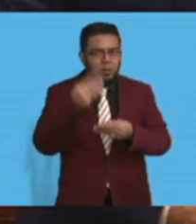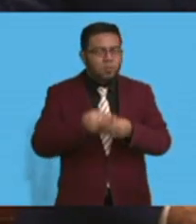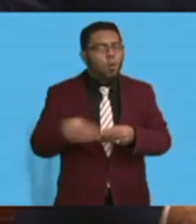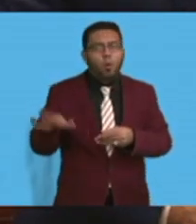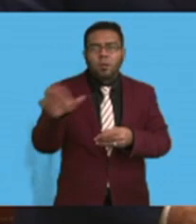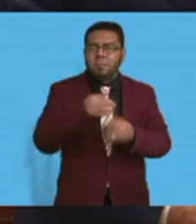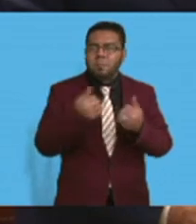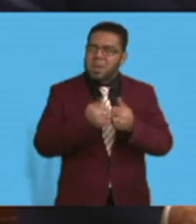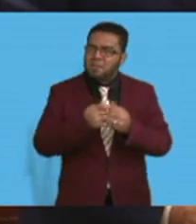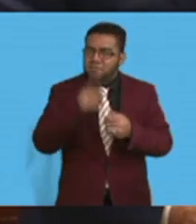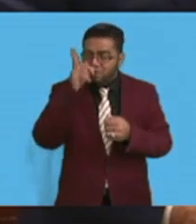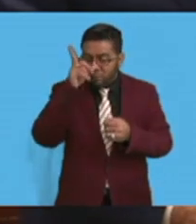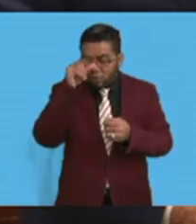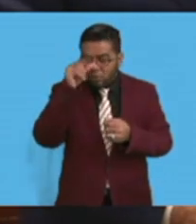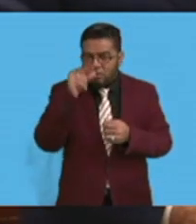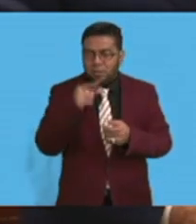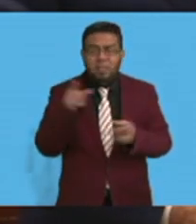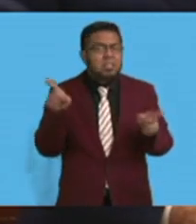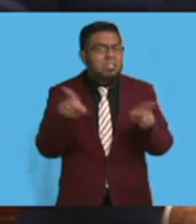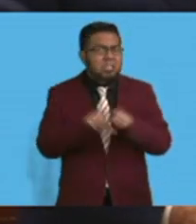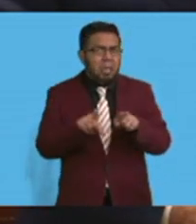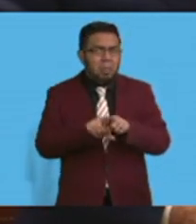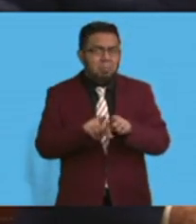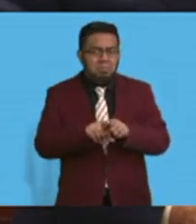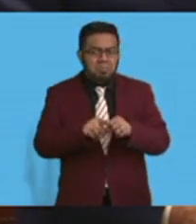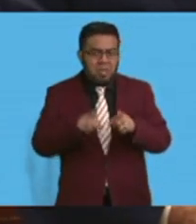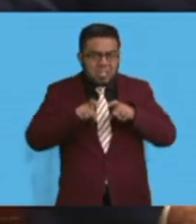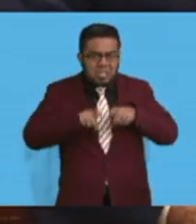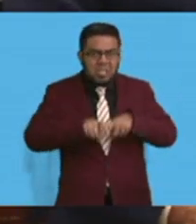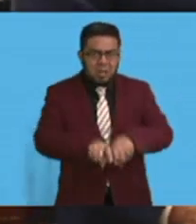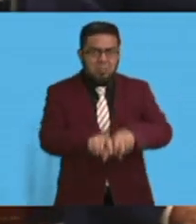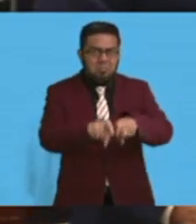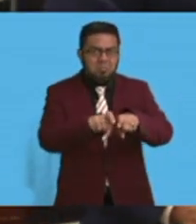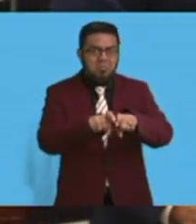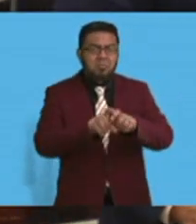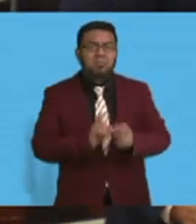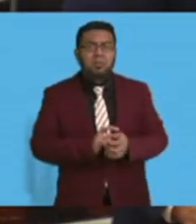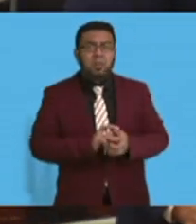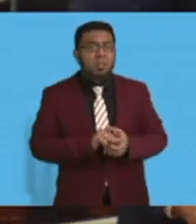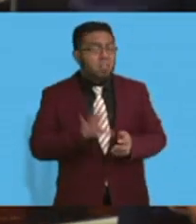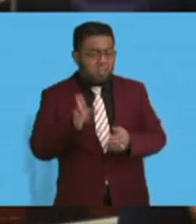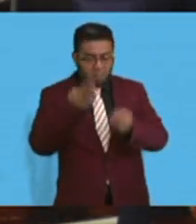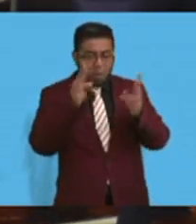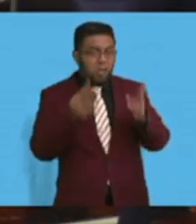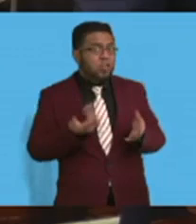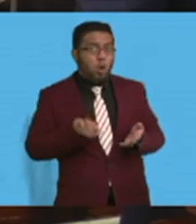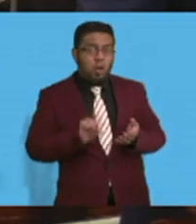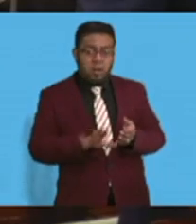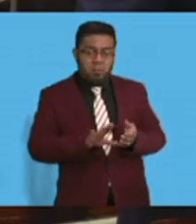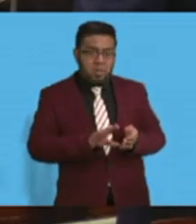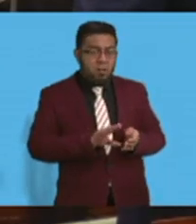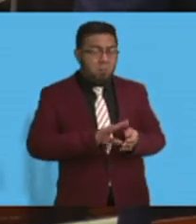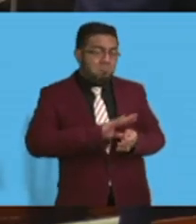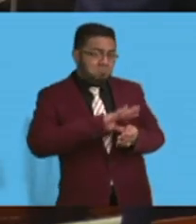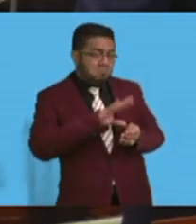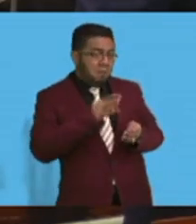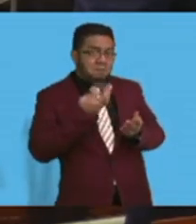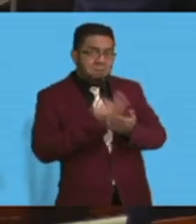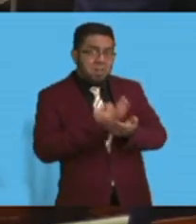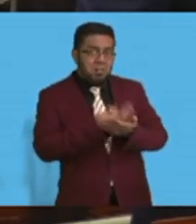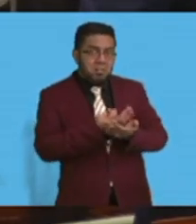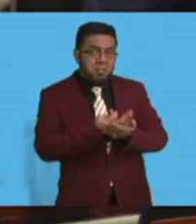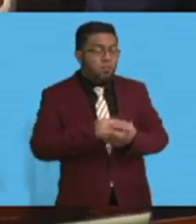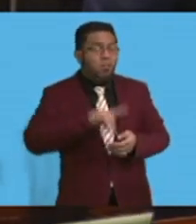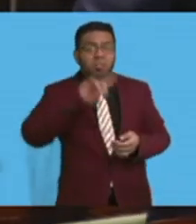possible. That's a sustainable model, Madam Speaker, and that's a model that has already funded the educational aspirations of thousands of our